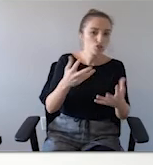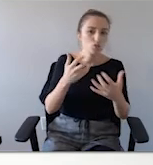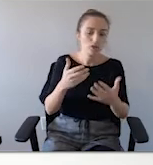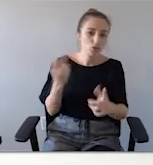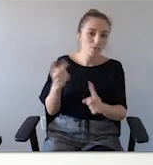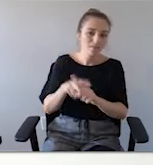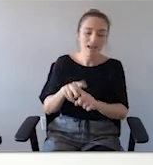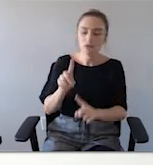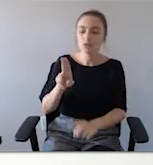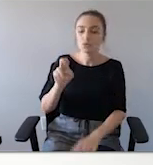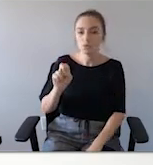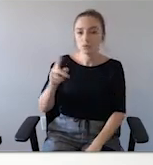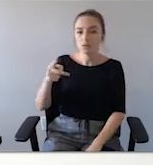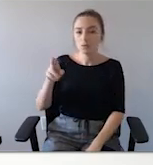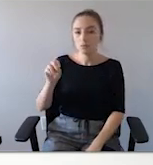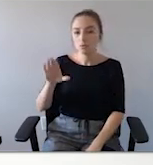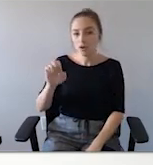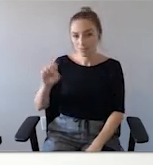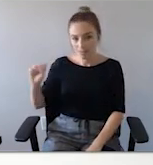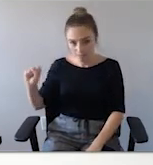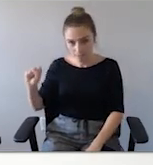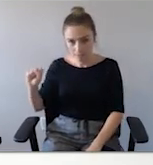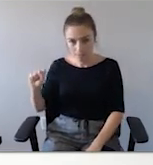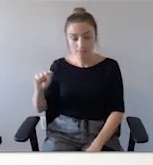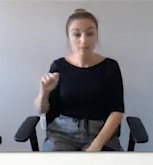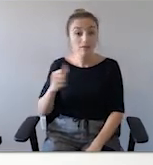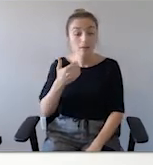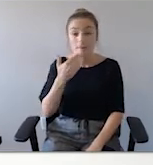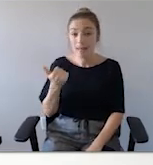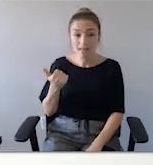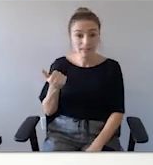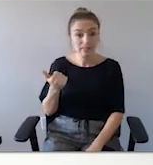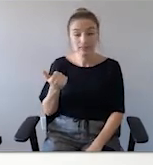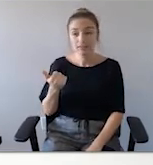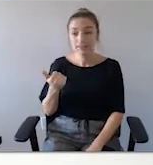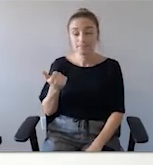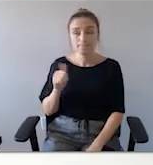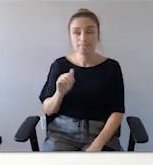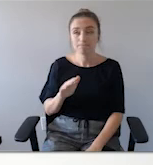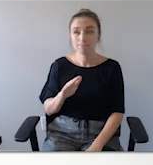process, the best,